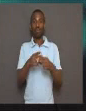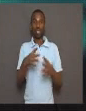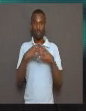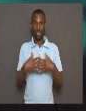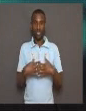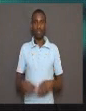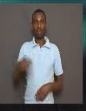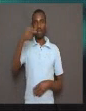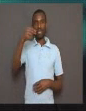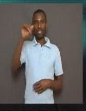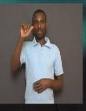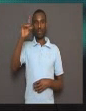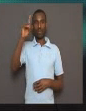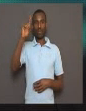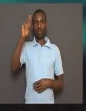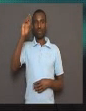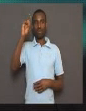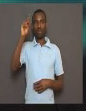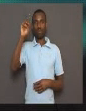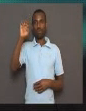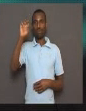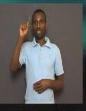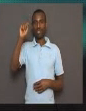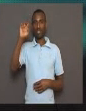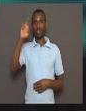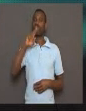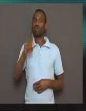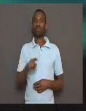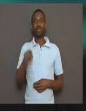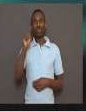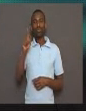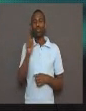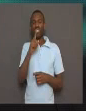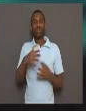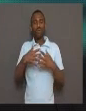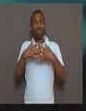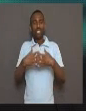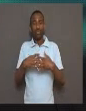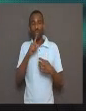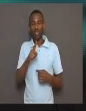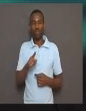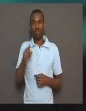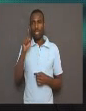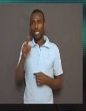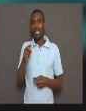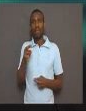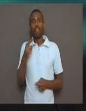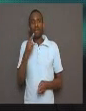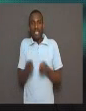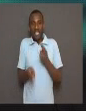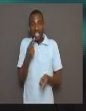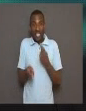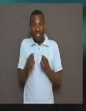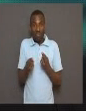A hydrometer is an instrument used to measure the relative density of